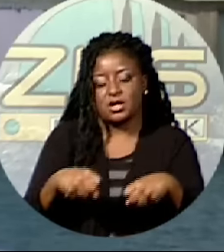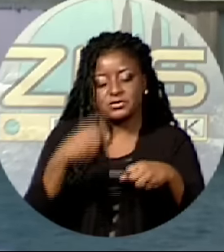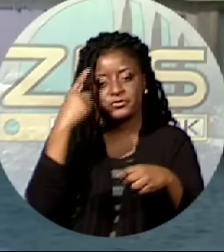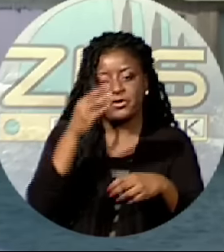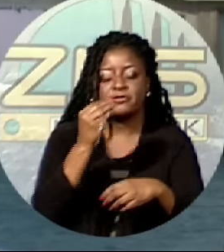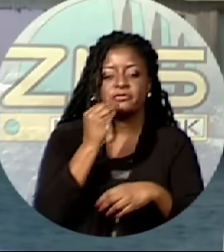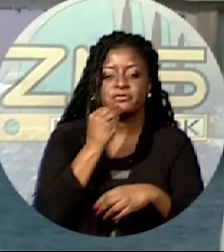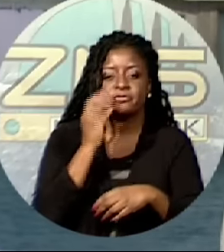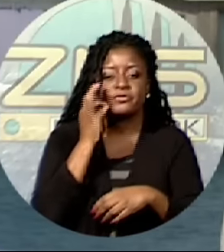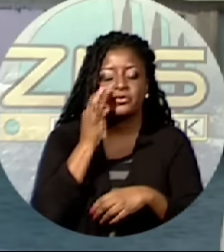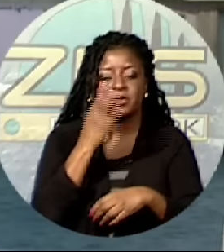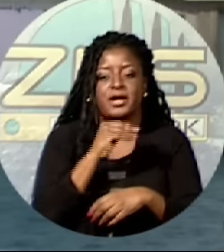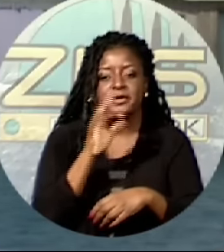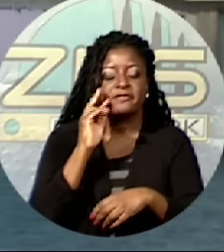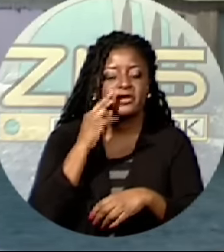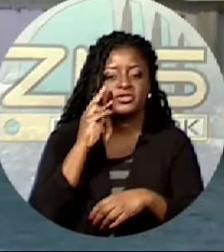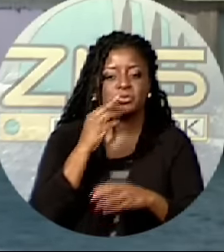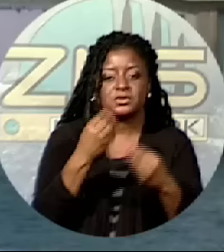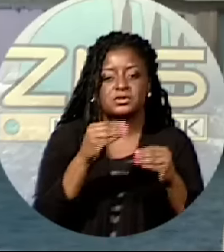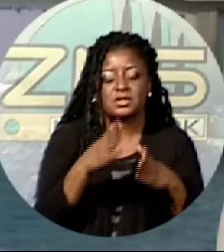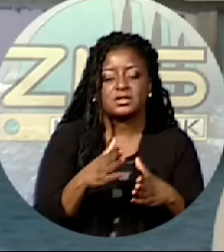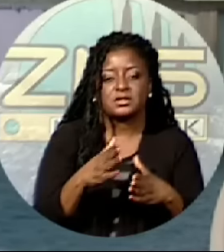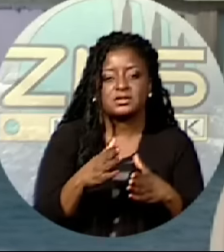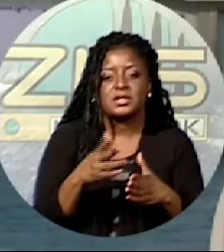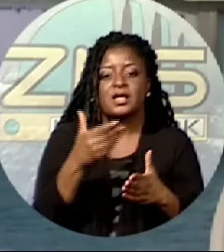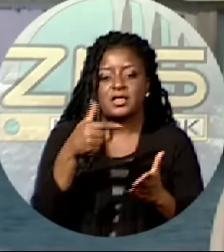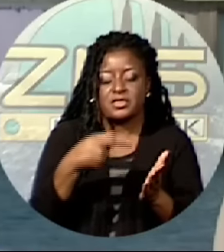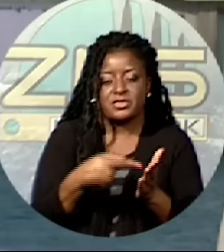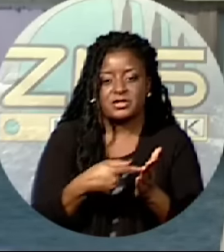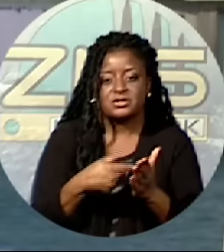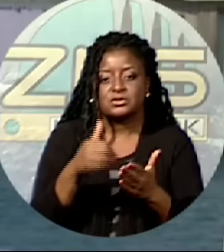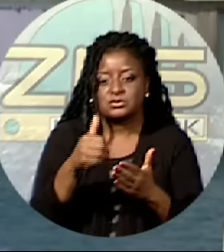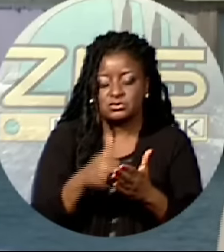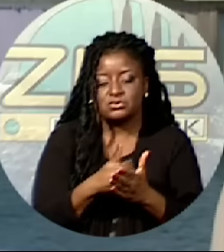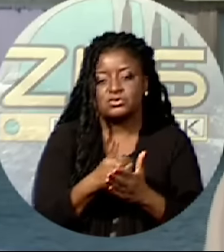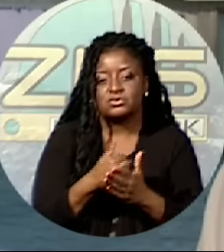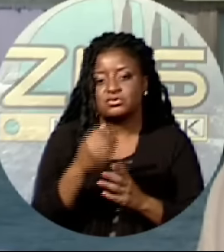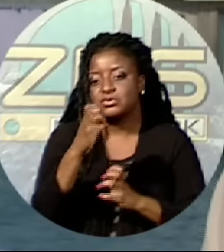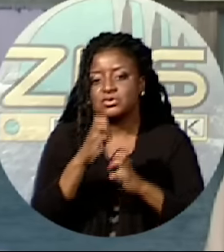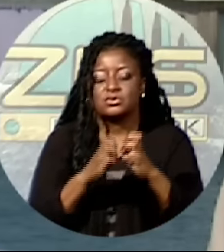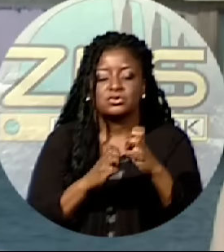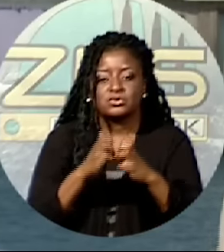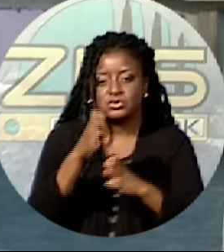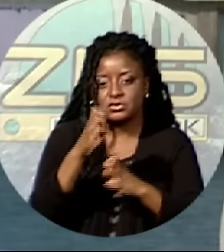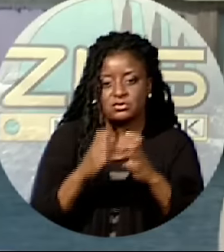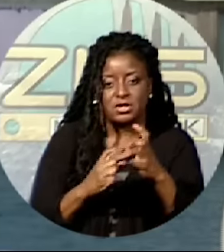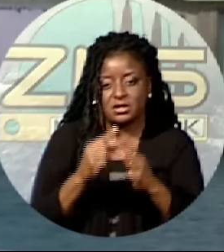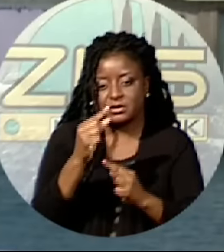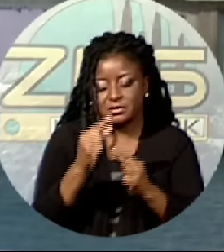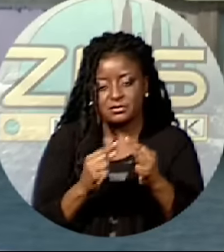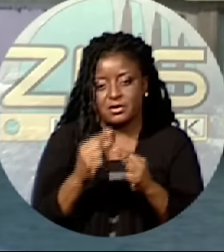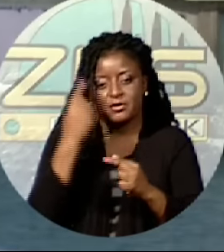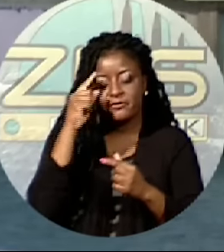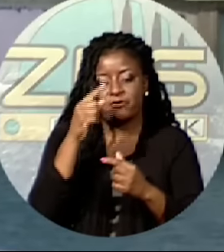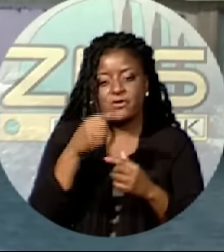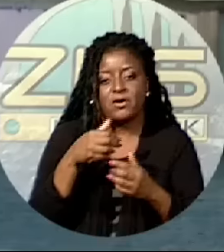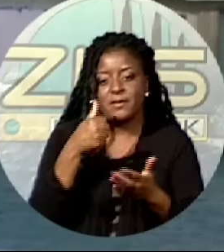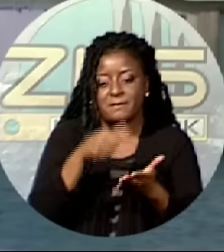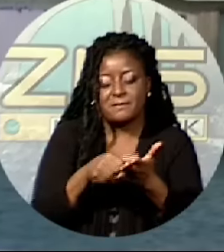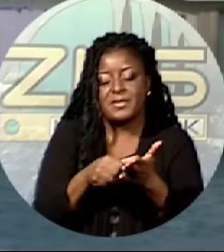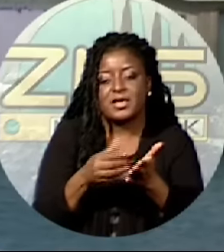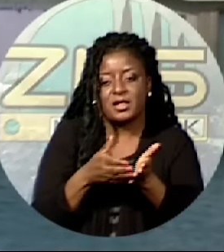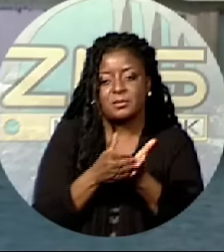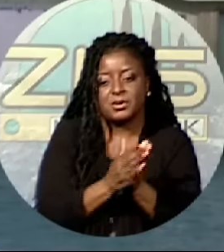being installed for is to create shore supply in the not too distant future for the mailboats and all of the crafts that have